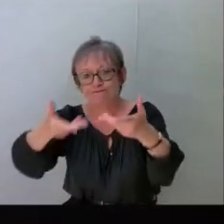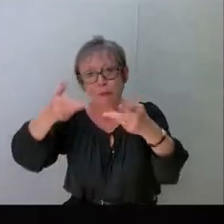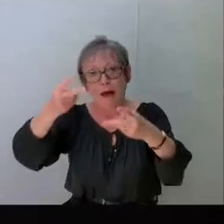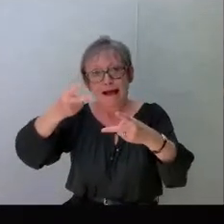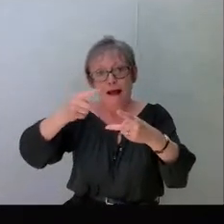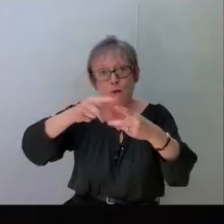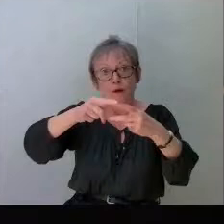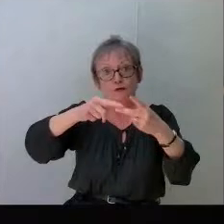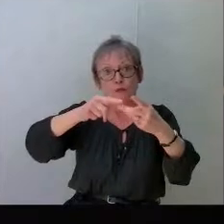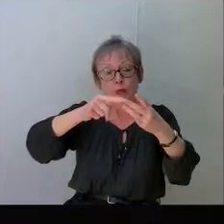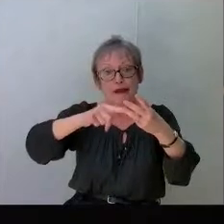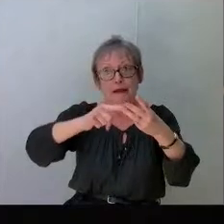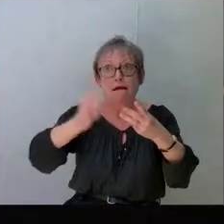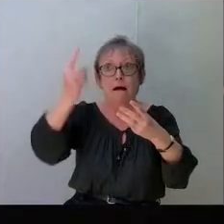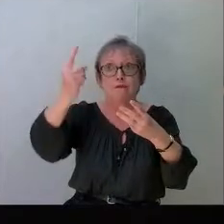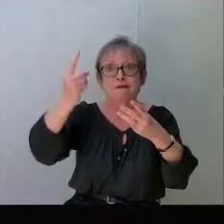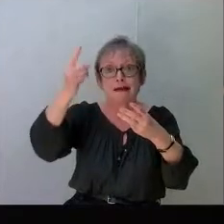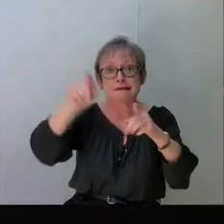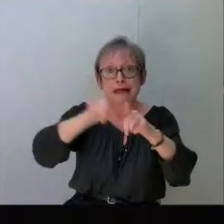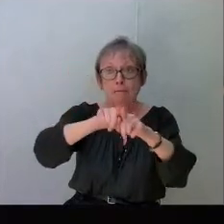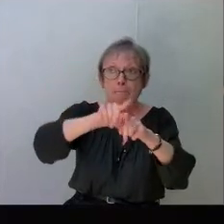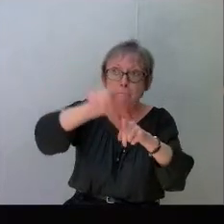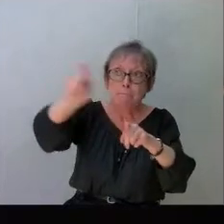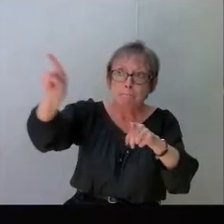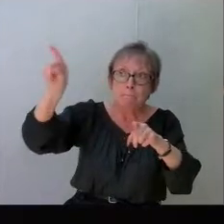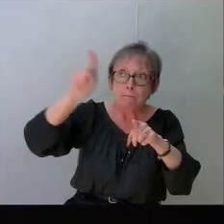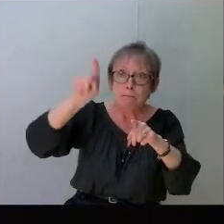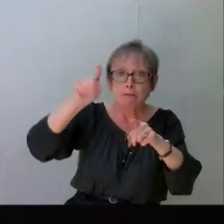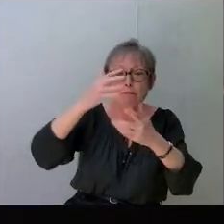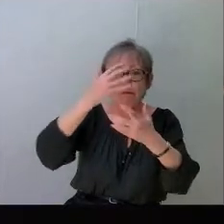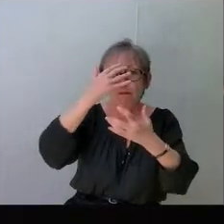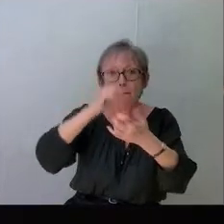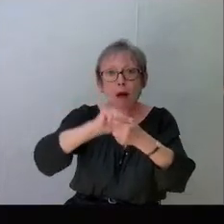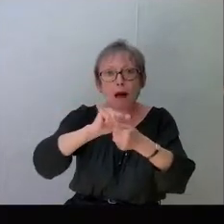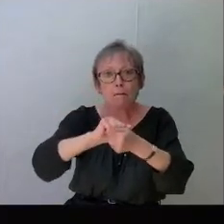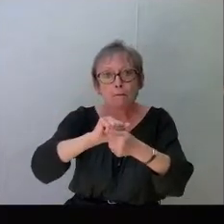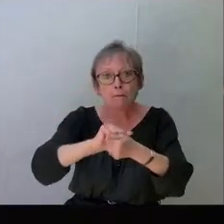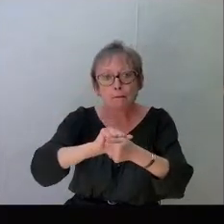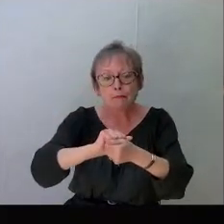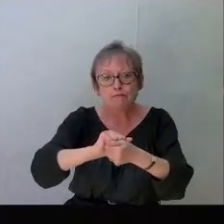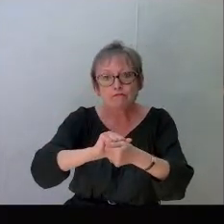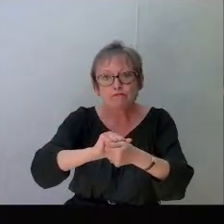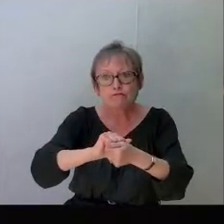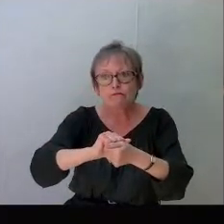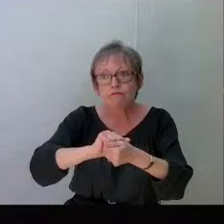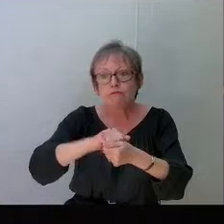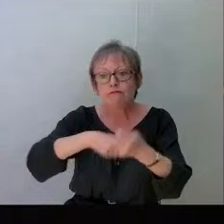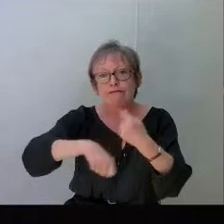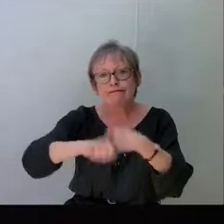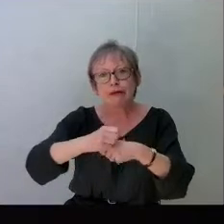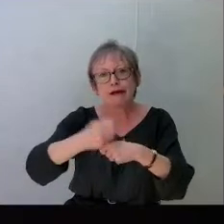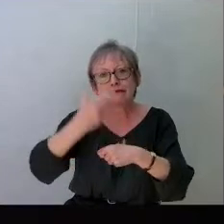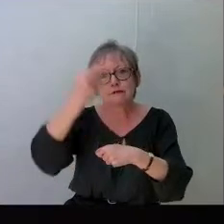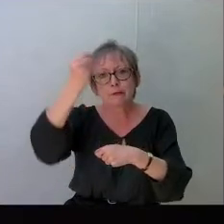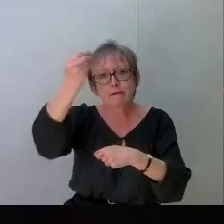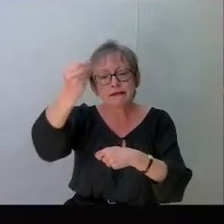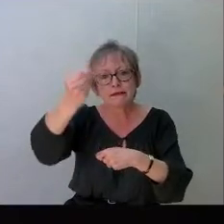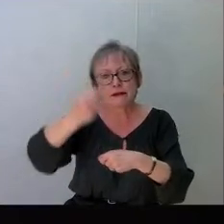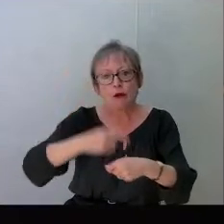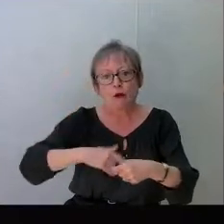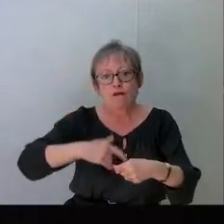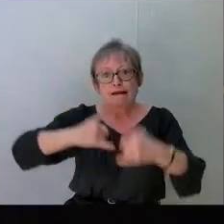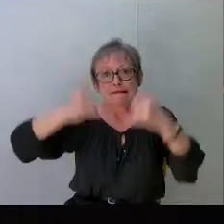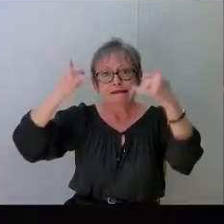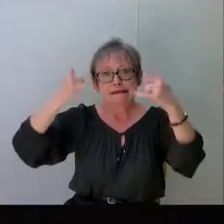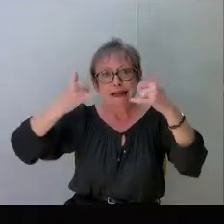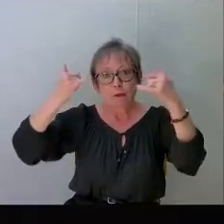on the count of 3, and upstairs as well, remember, get into the spirit of this,